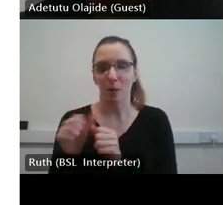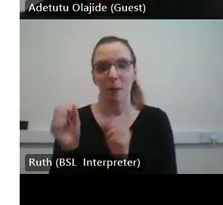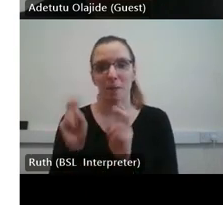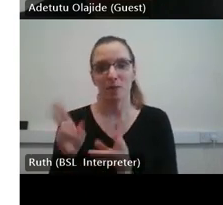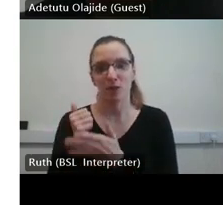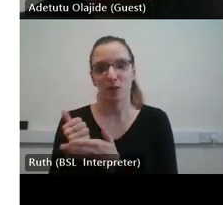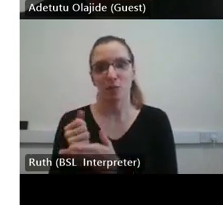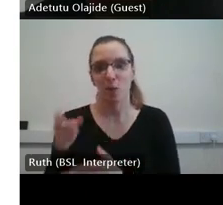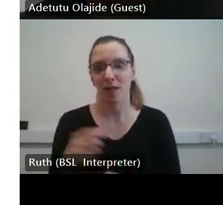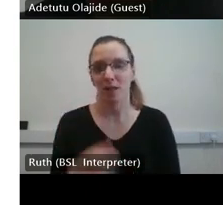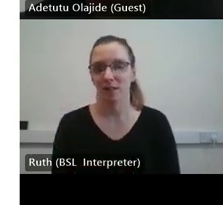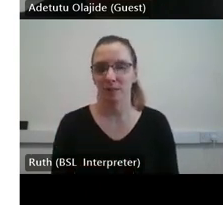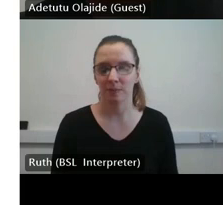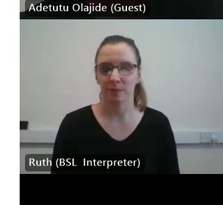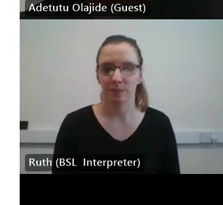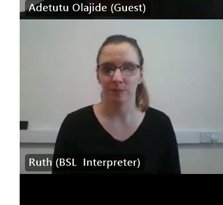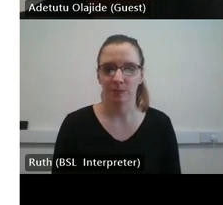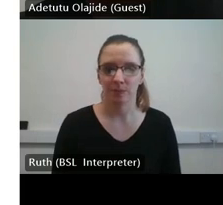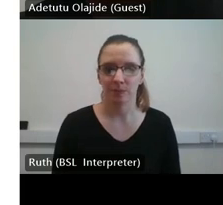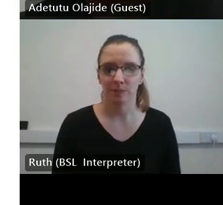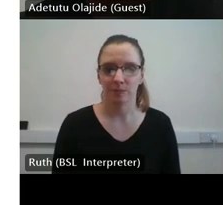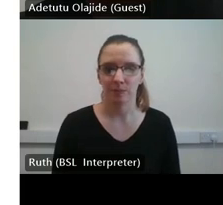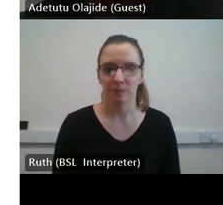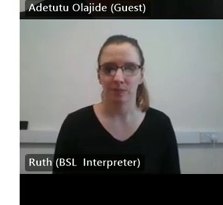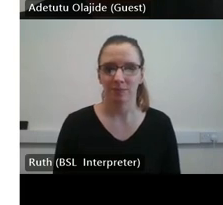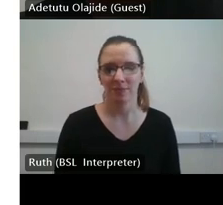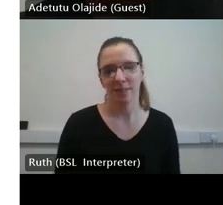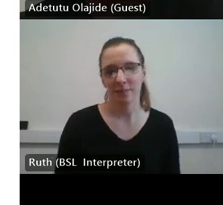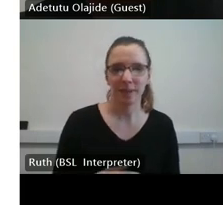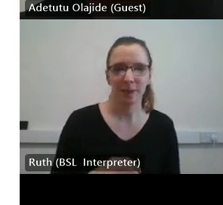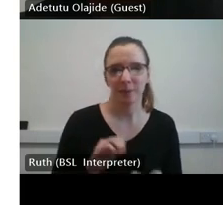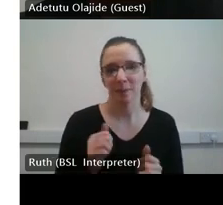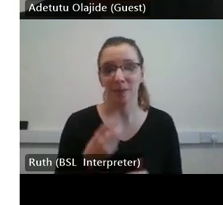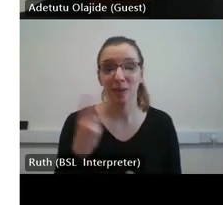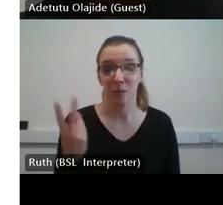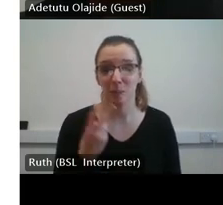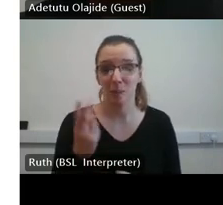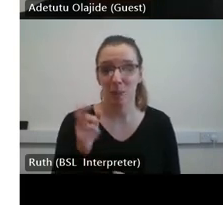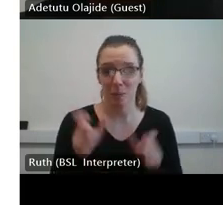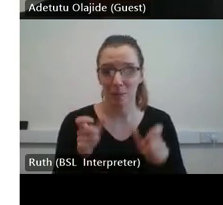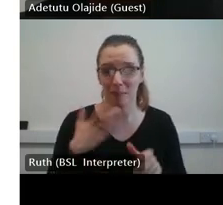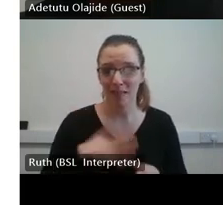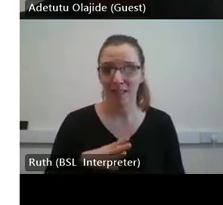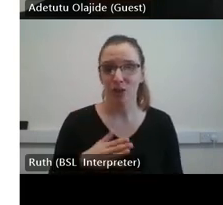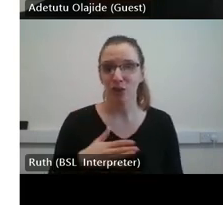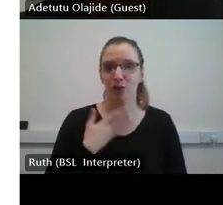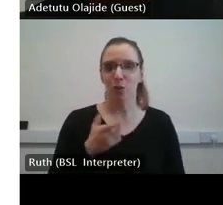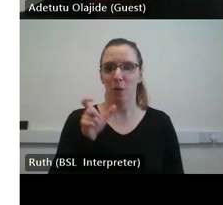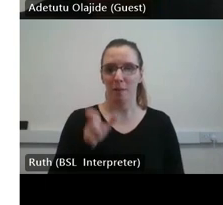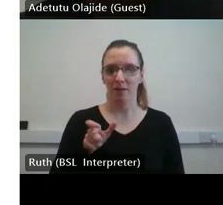support that? There's a bit of give and take from both sides, though, isn't there? If you don't want somebody telling them about